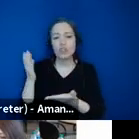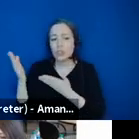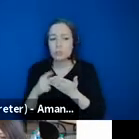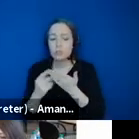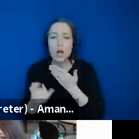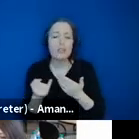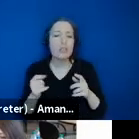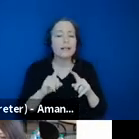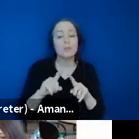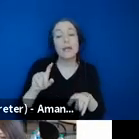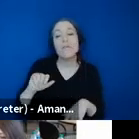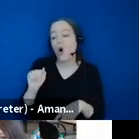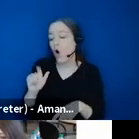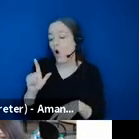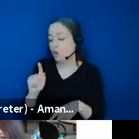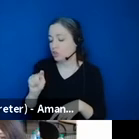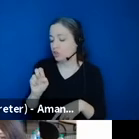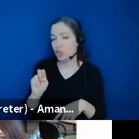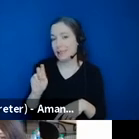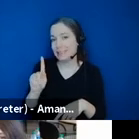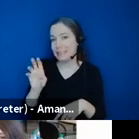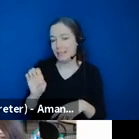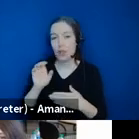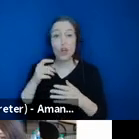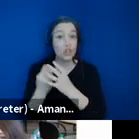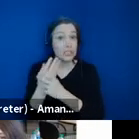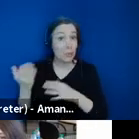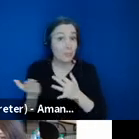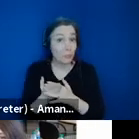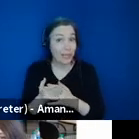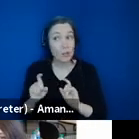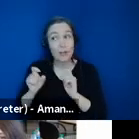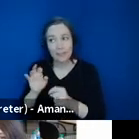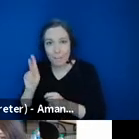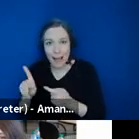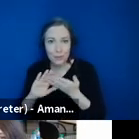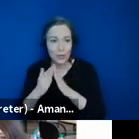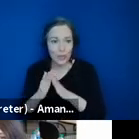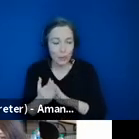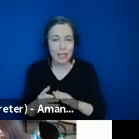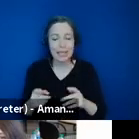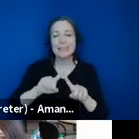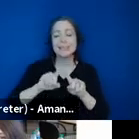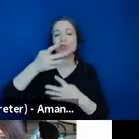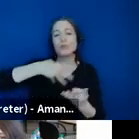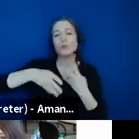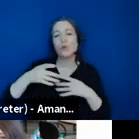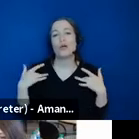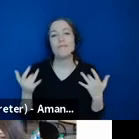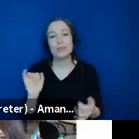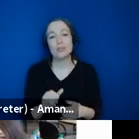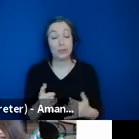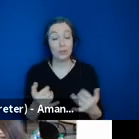to the community. And then there's also social events on campus as well. Just today they had a huge Halloween celebration